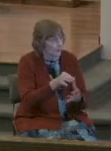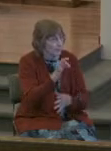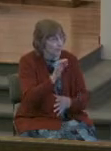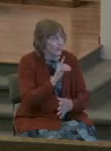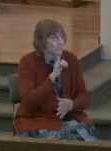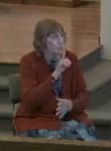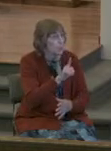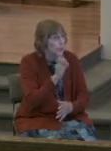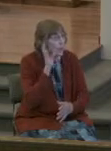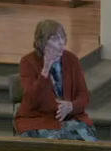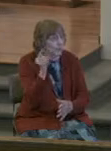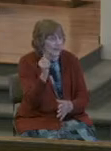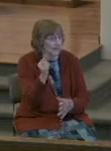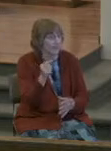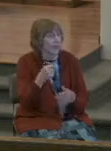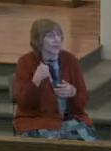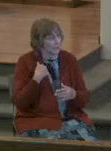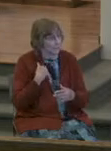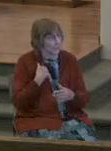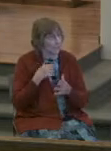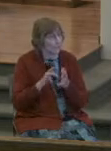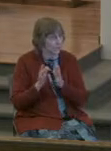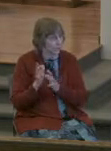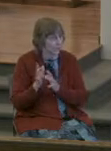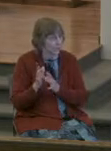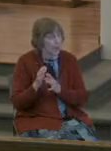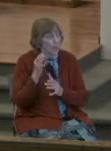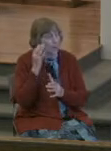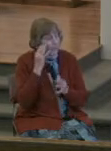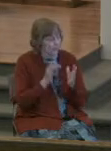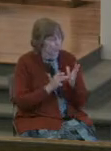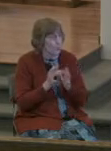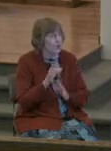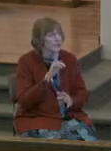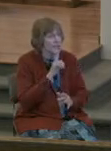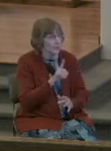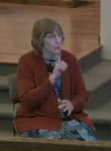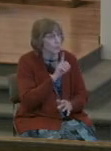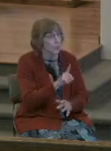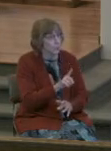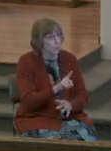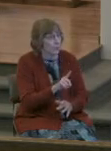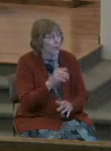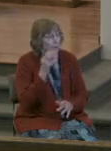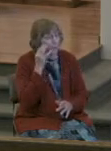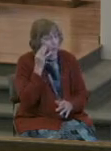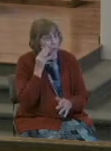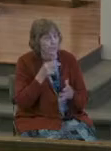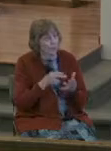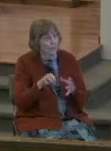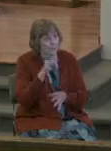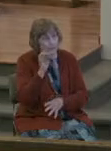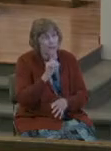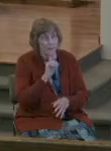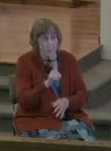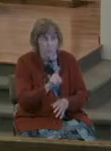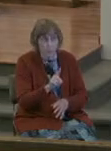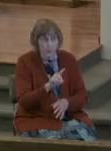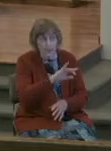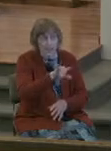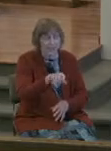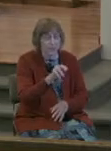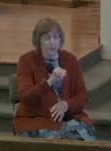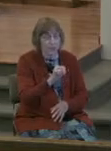shall testify of me. We know that Jesus is the truth. We know that the Holy Spirit is the truth. And in John